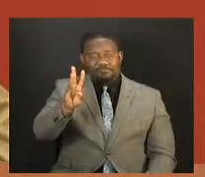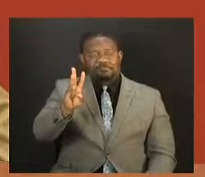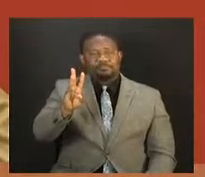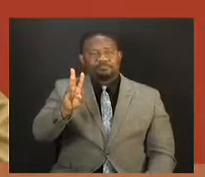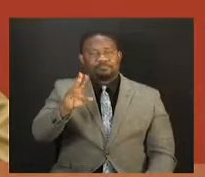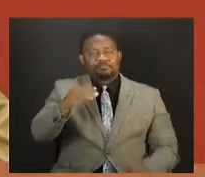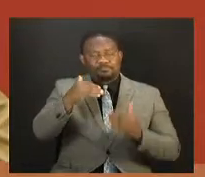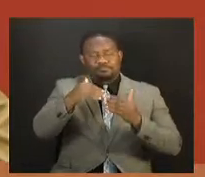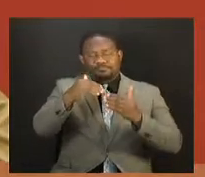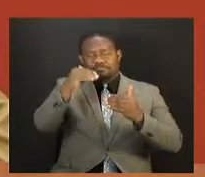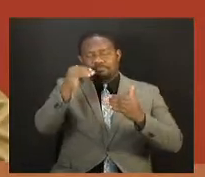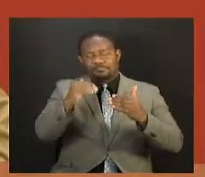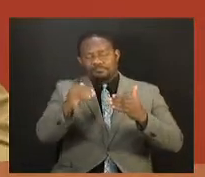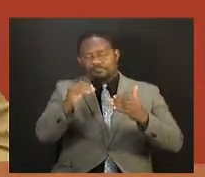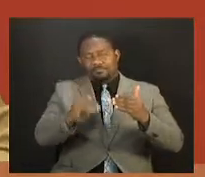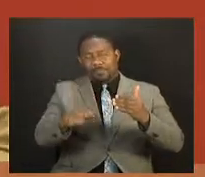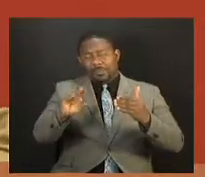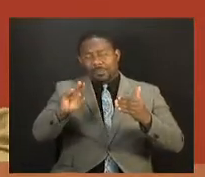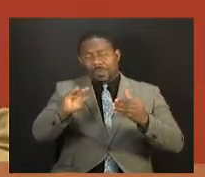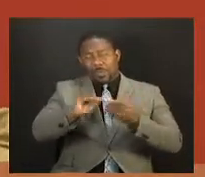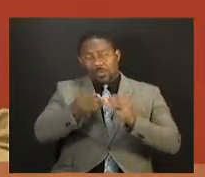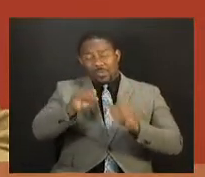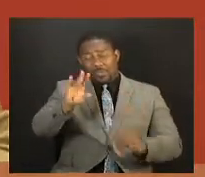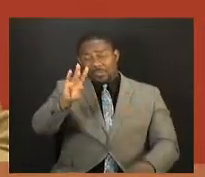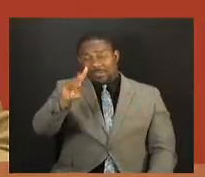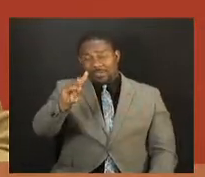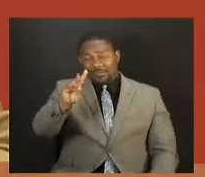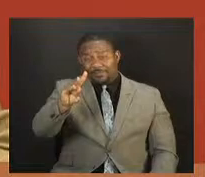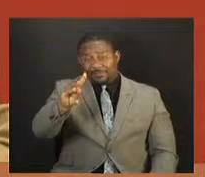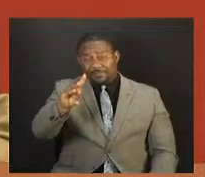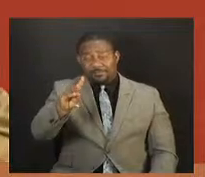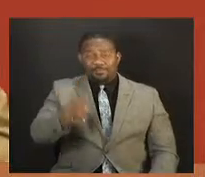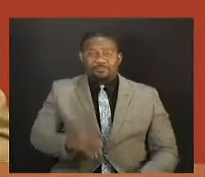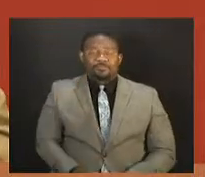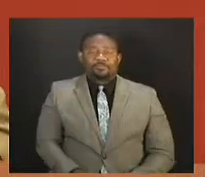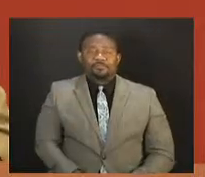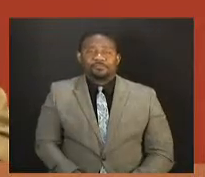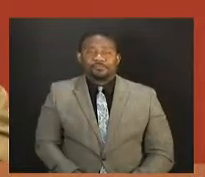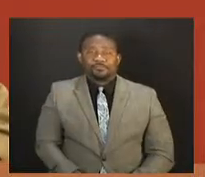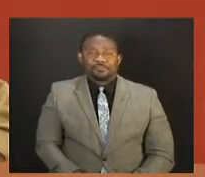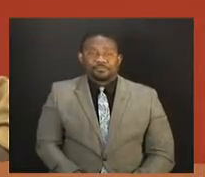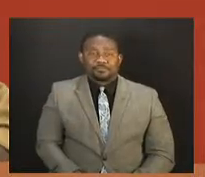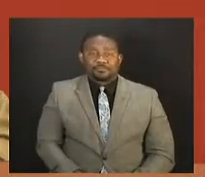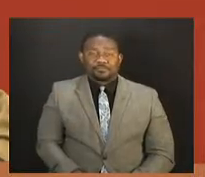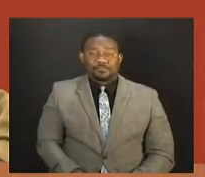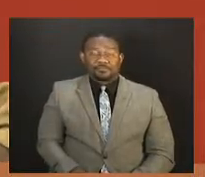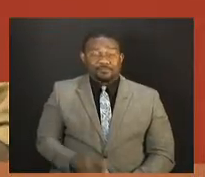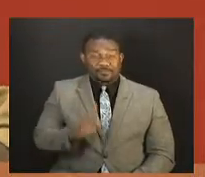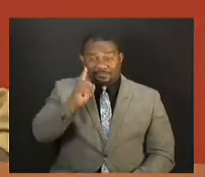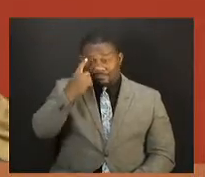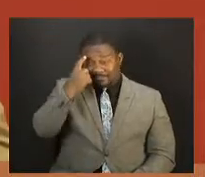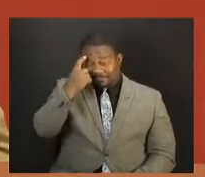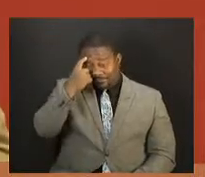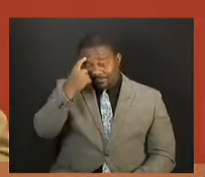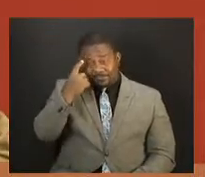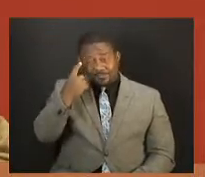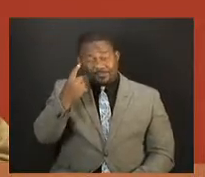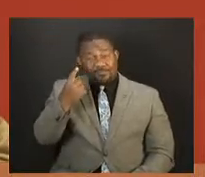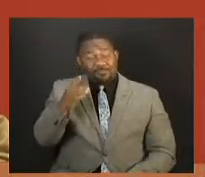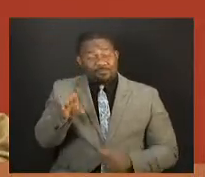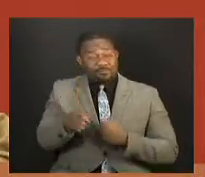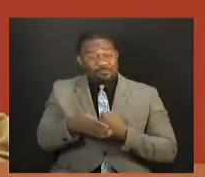numbered 17, to the effect that the Governor of Bank of